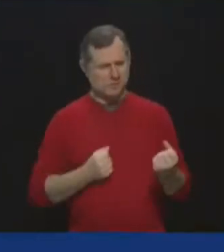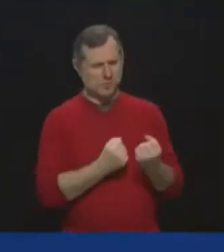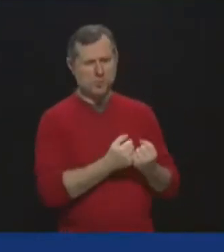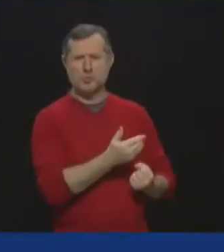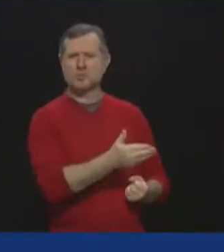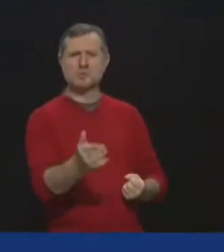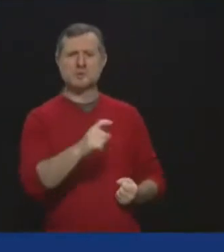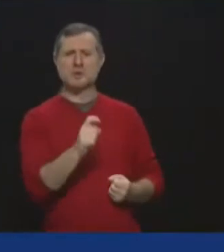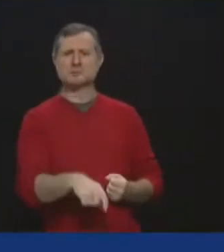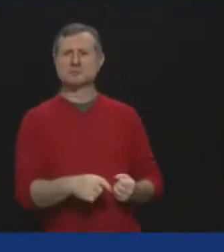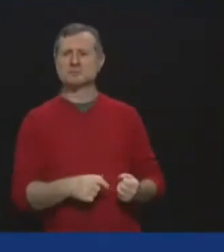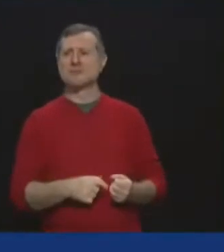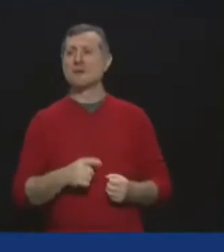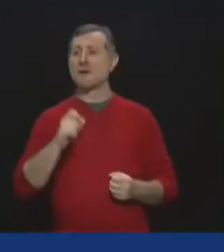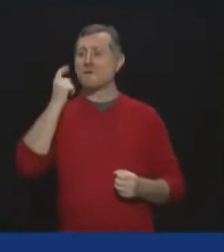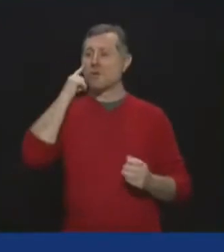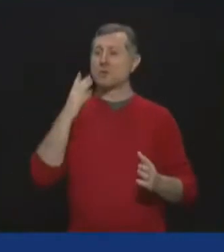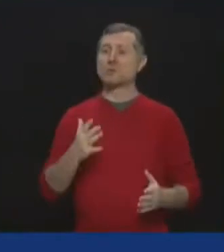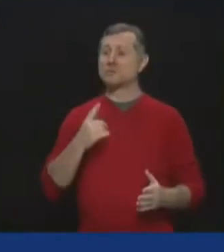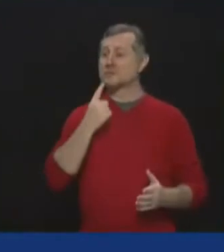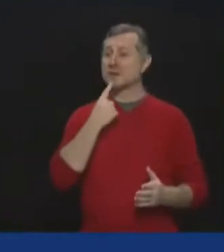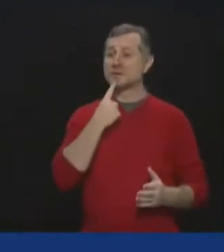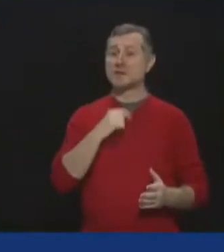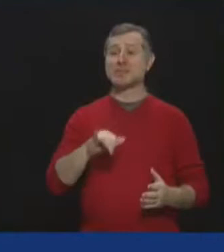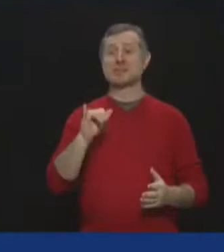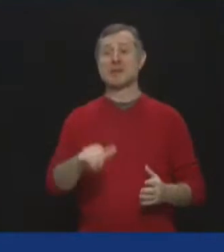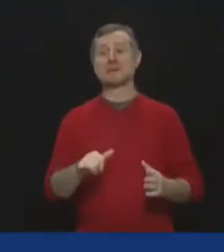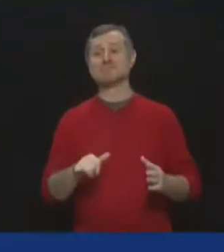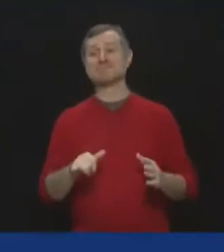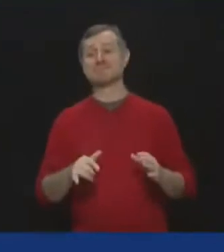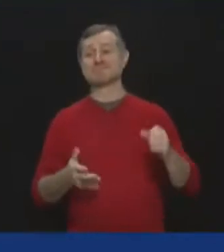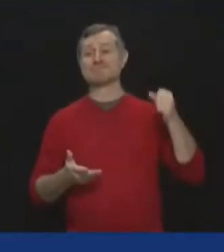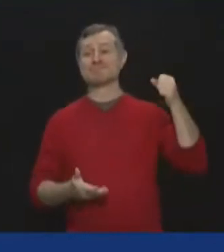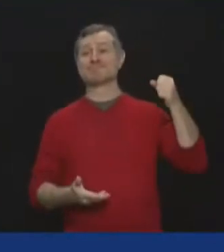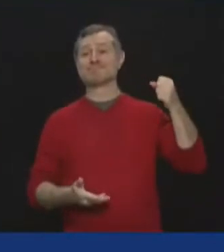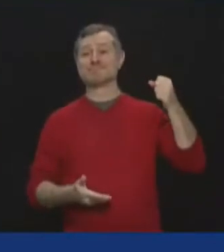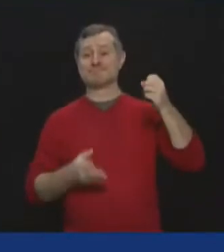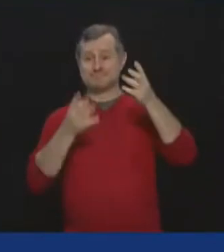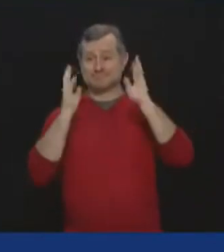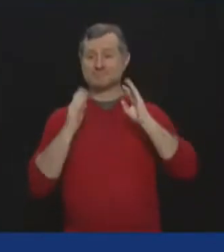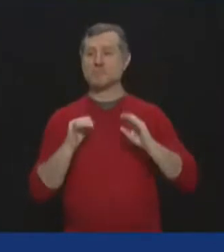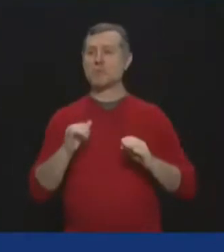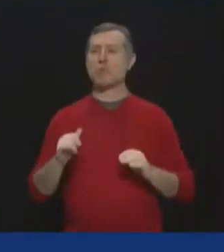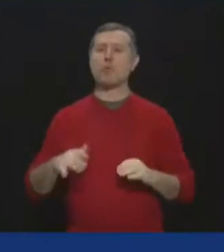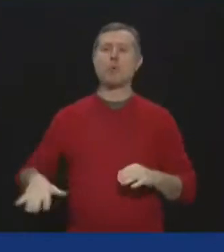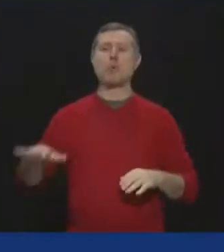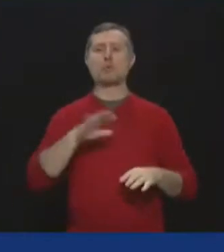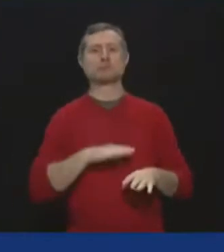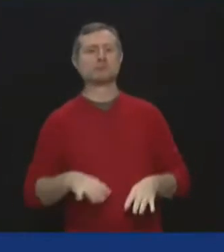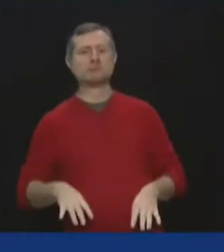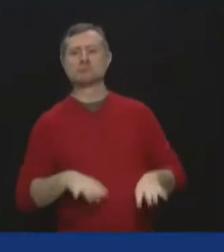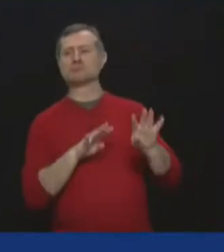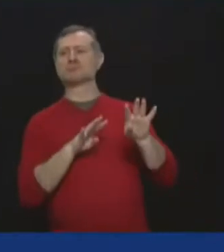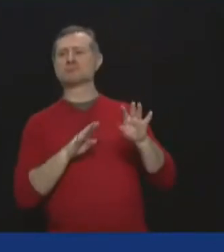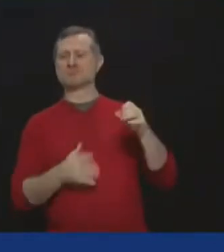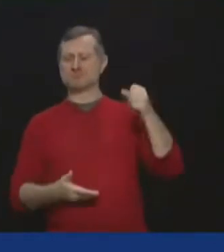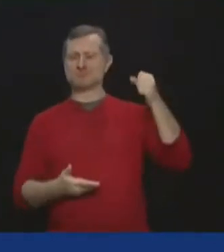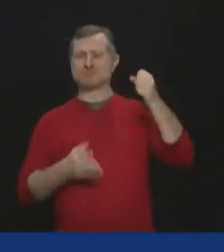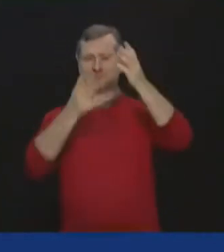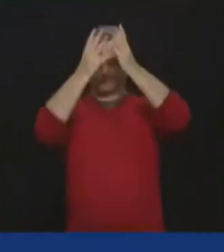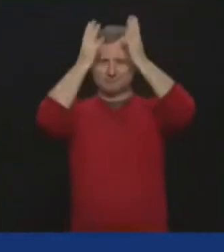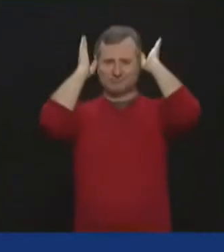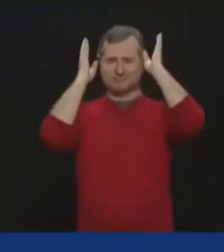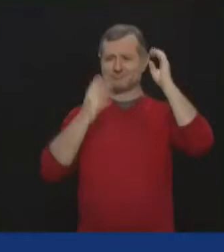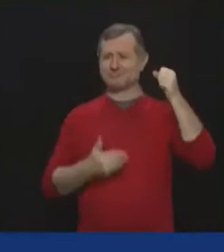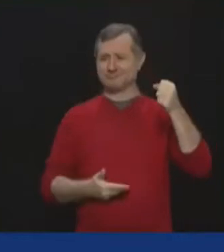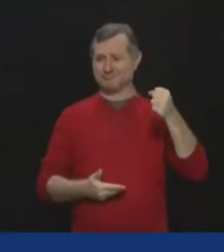governor has said, the Statue of Liberty is a beacon. And thanks to what's happening today, we are